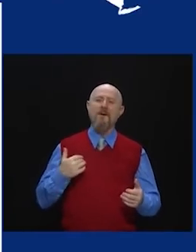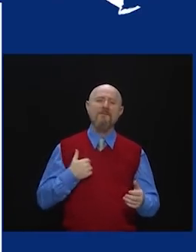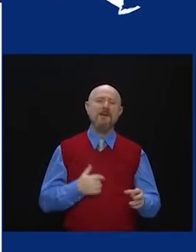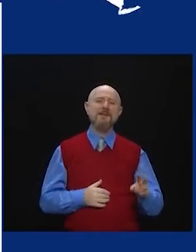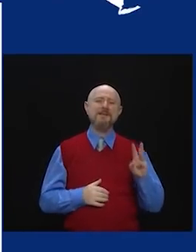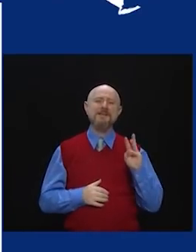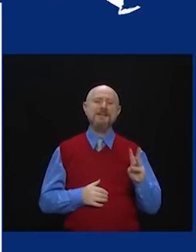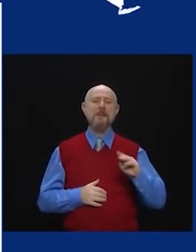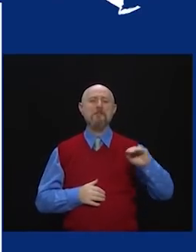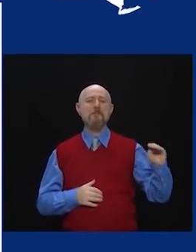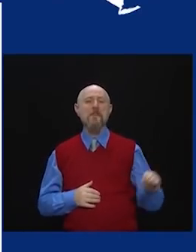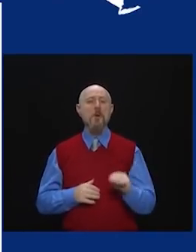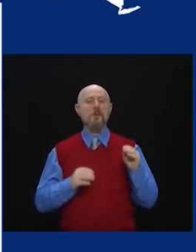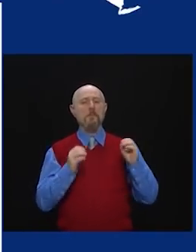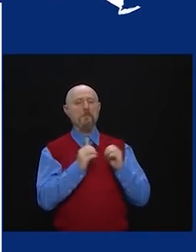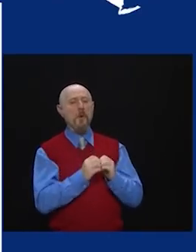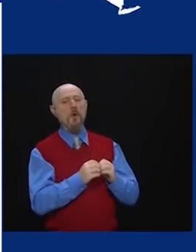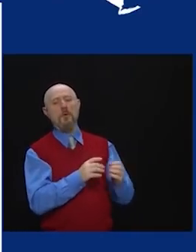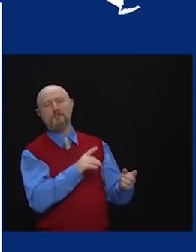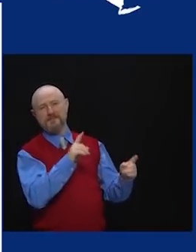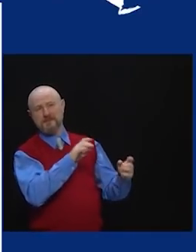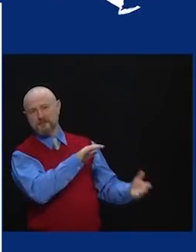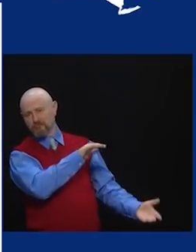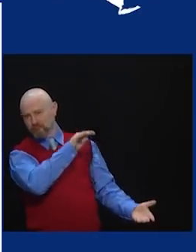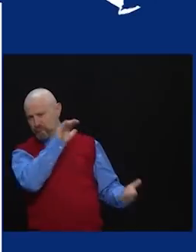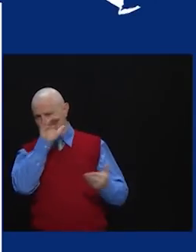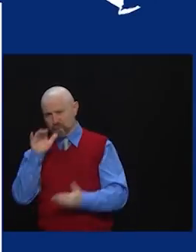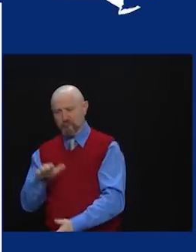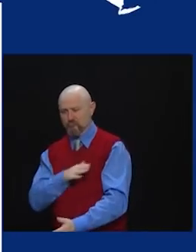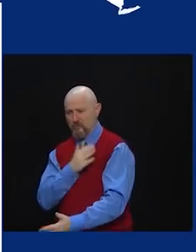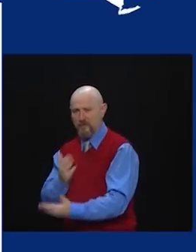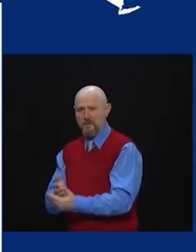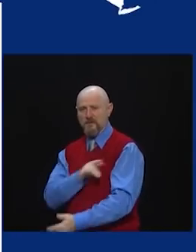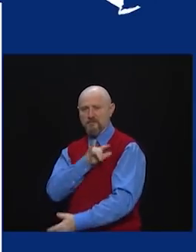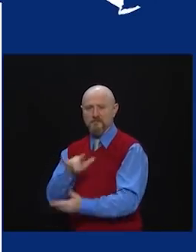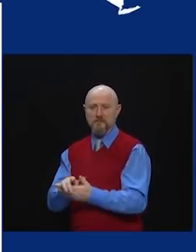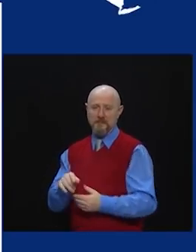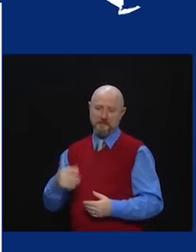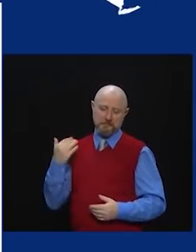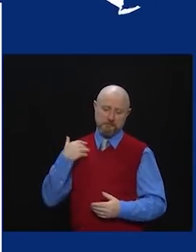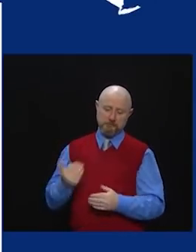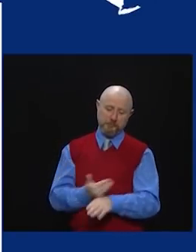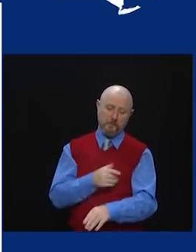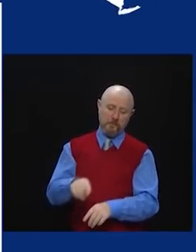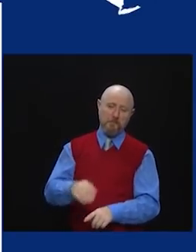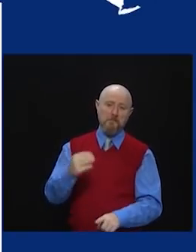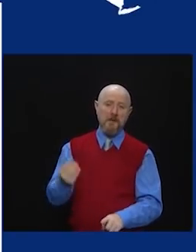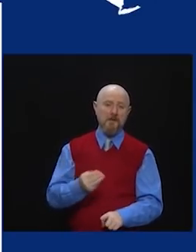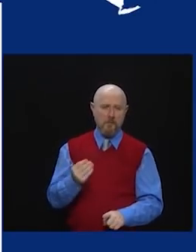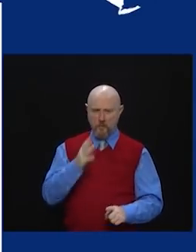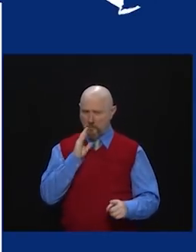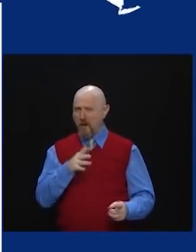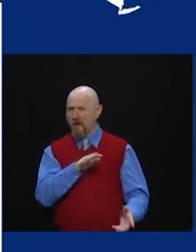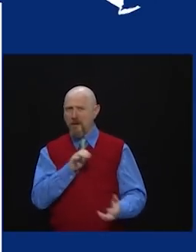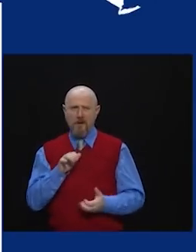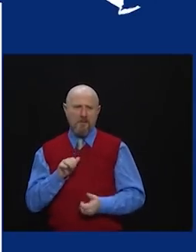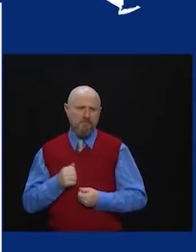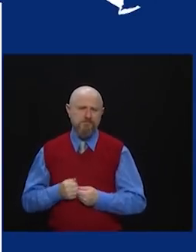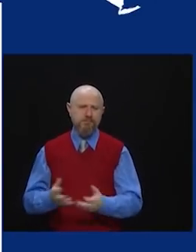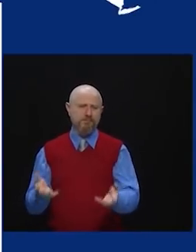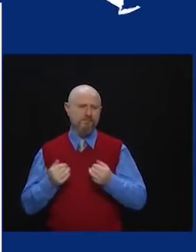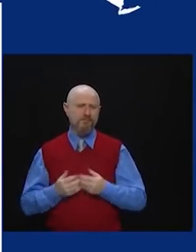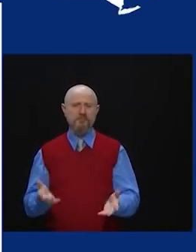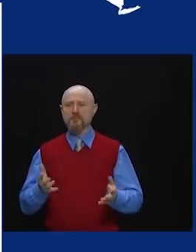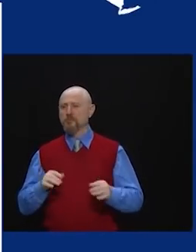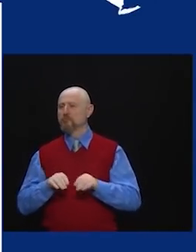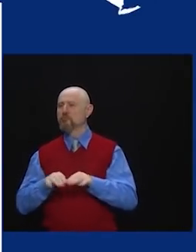tests arriving through Monday so that we can continue to get tests out across the state on a